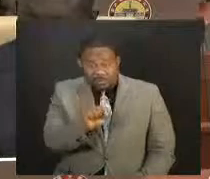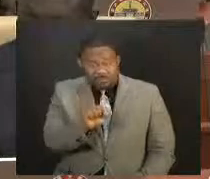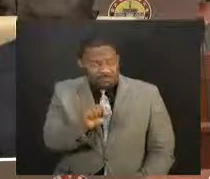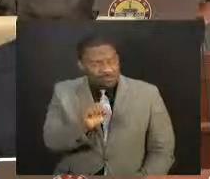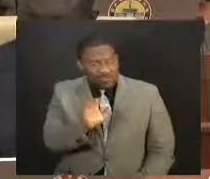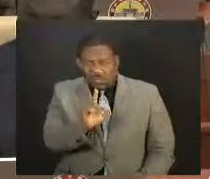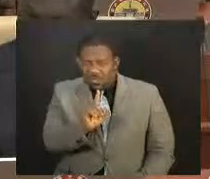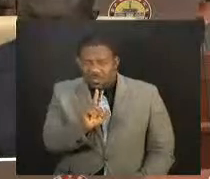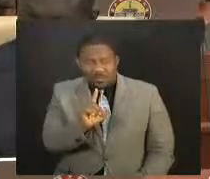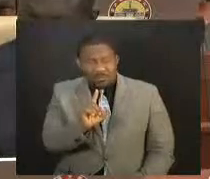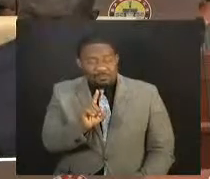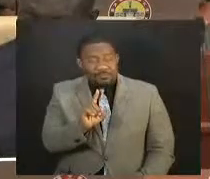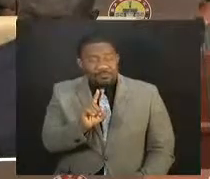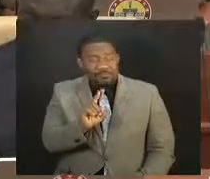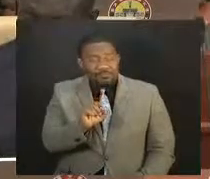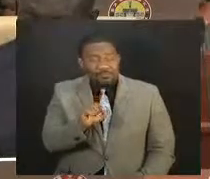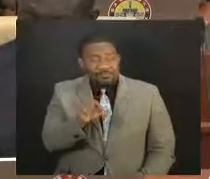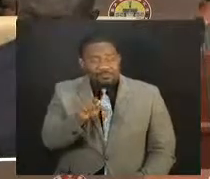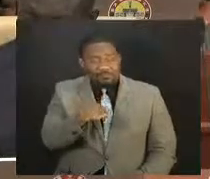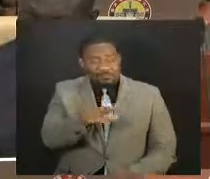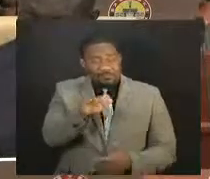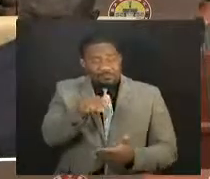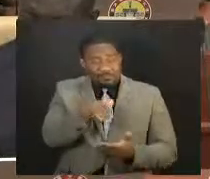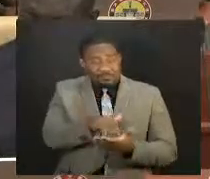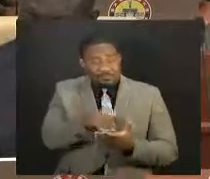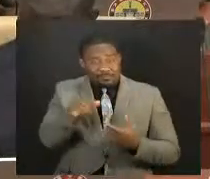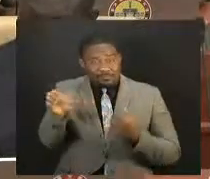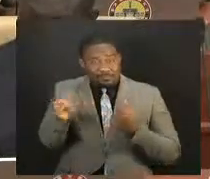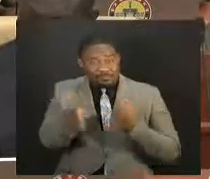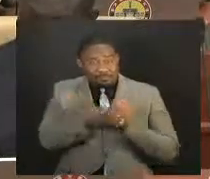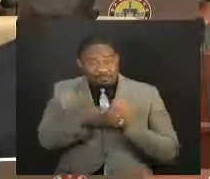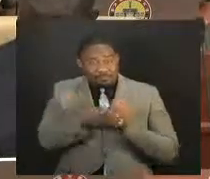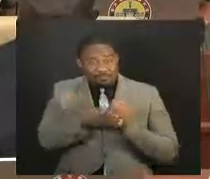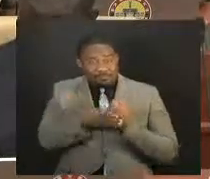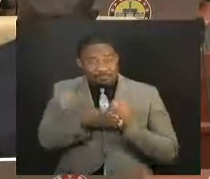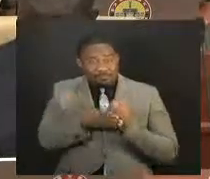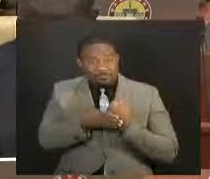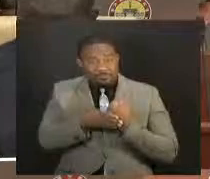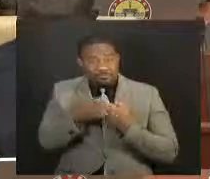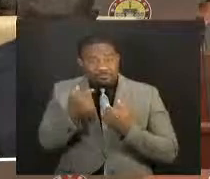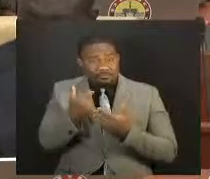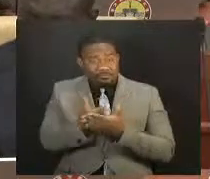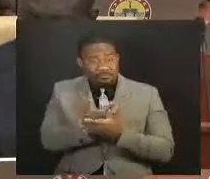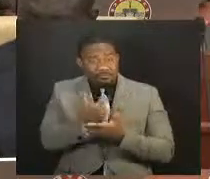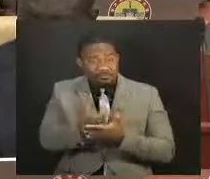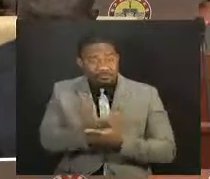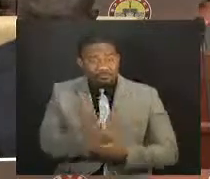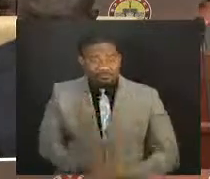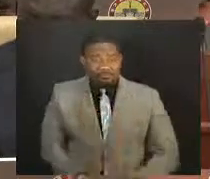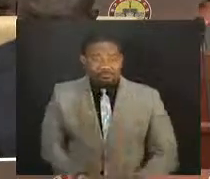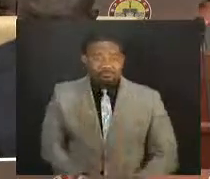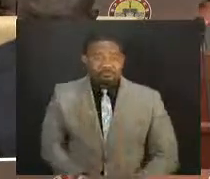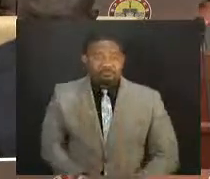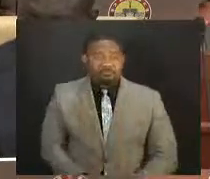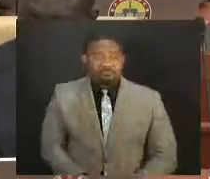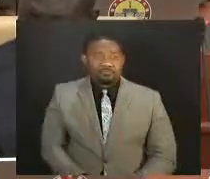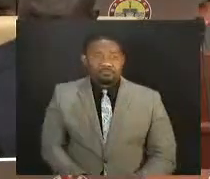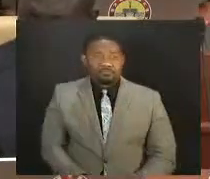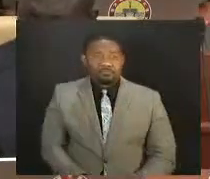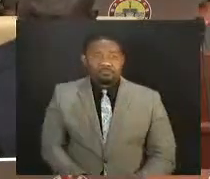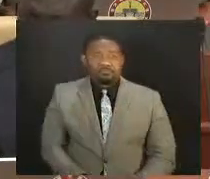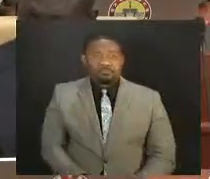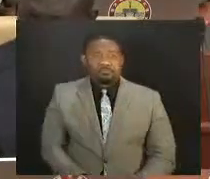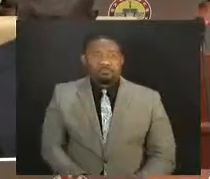office. We are talking about the Central Bank of Ghana. Mr. Speaker, I